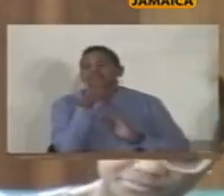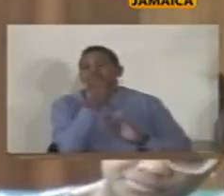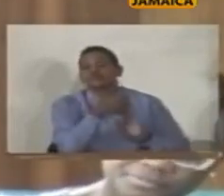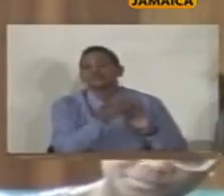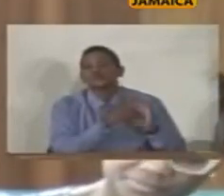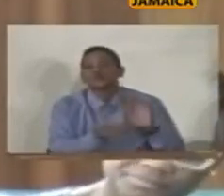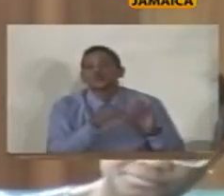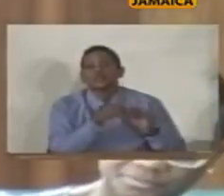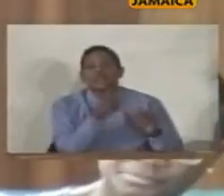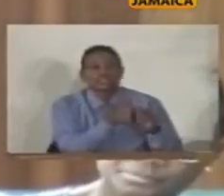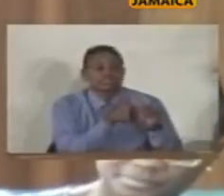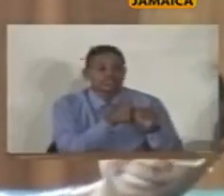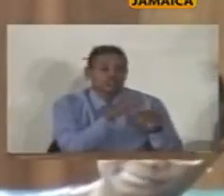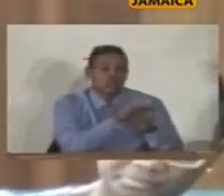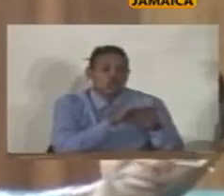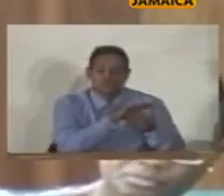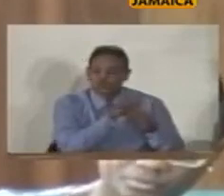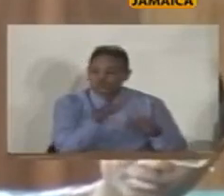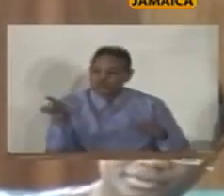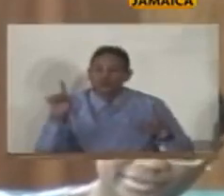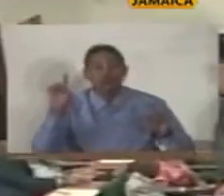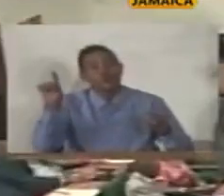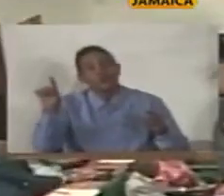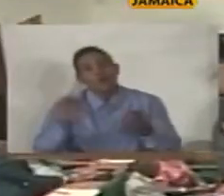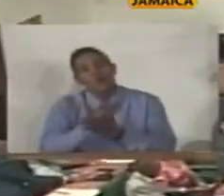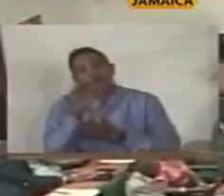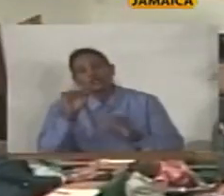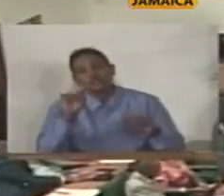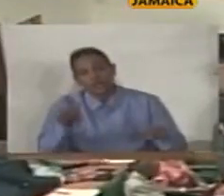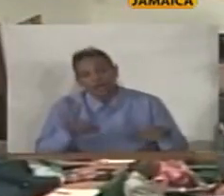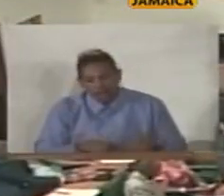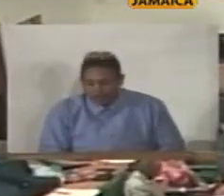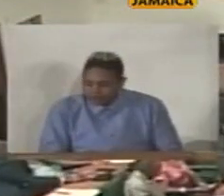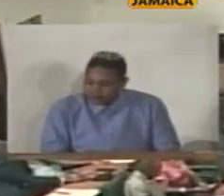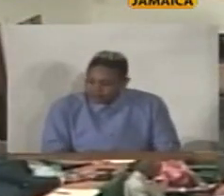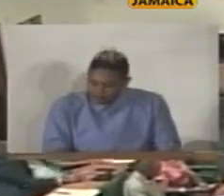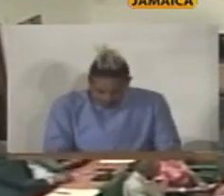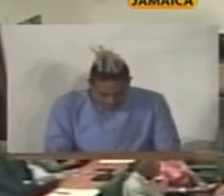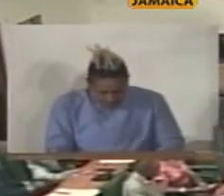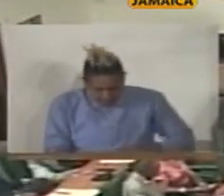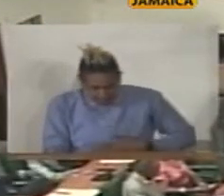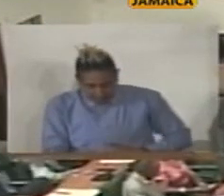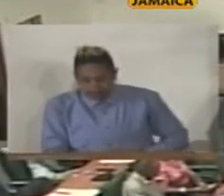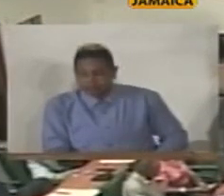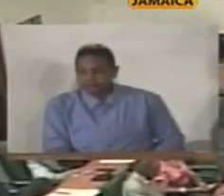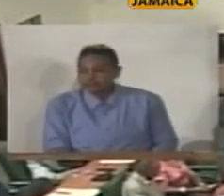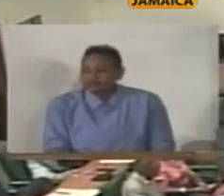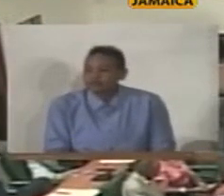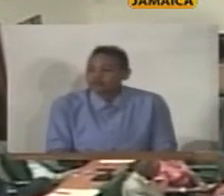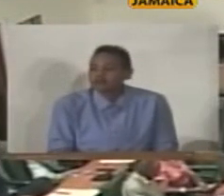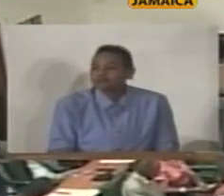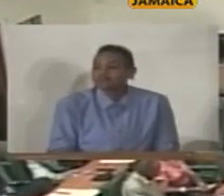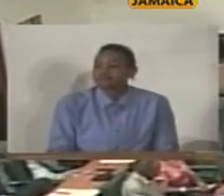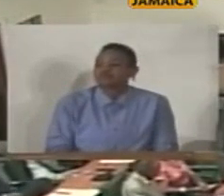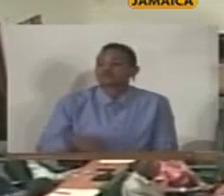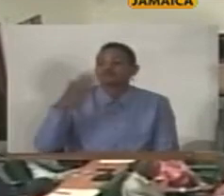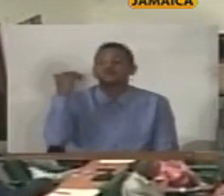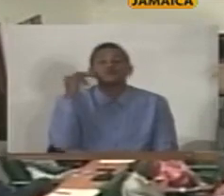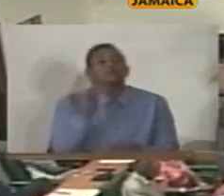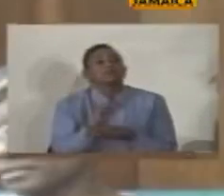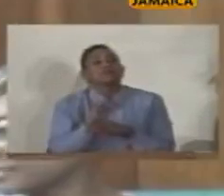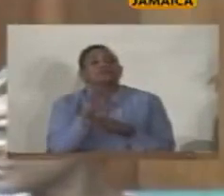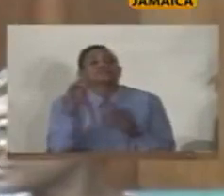each constituency to go forward. So I hope that the Minister of Finance